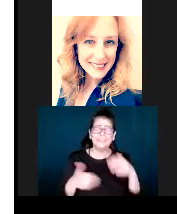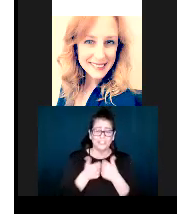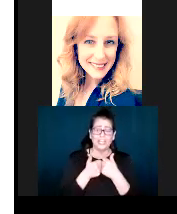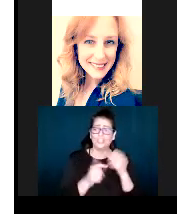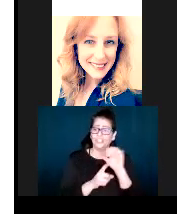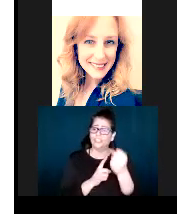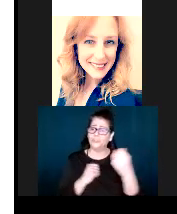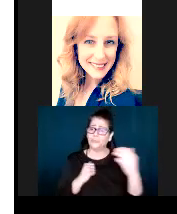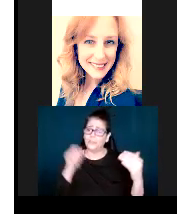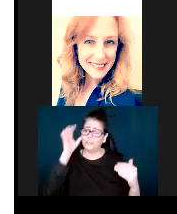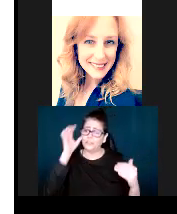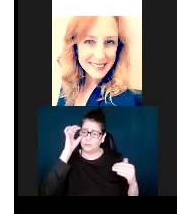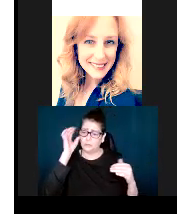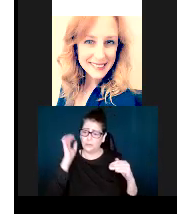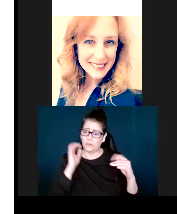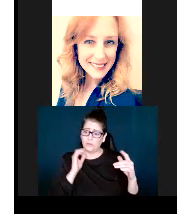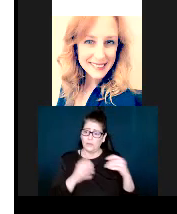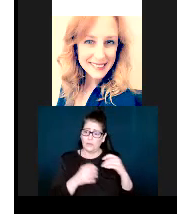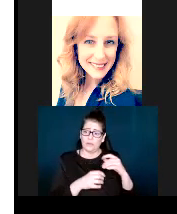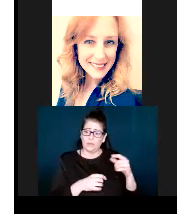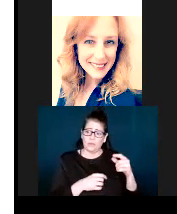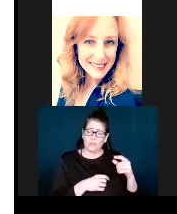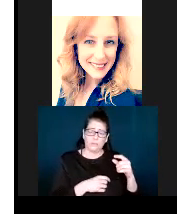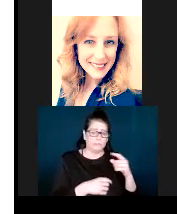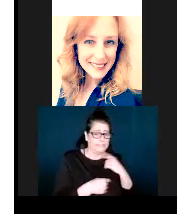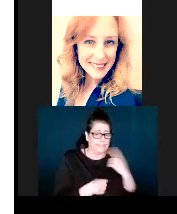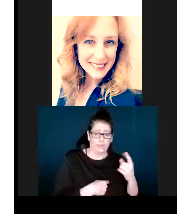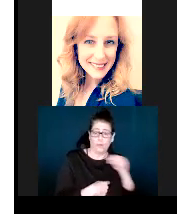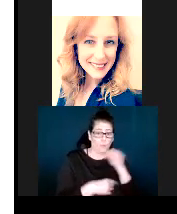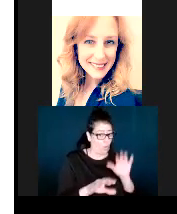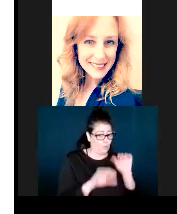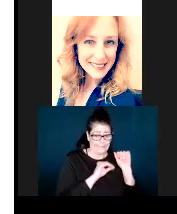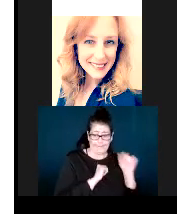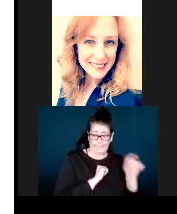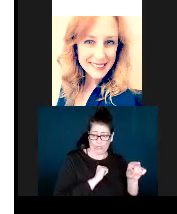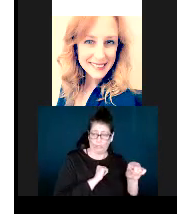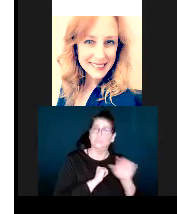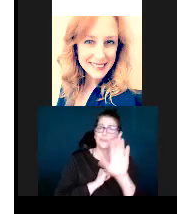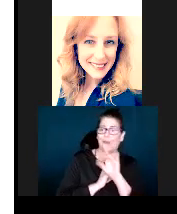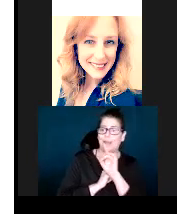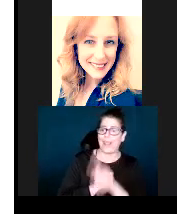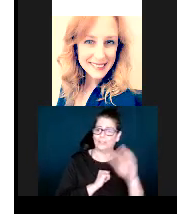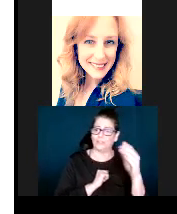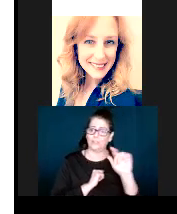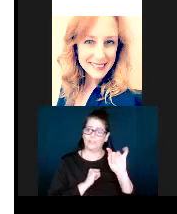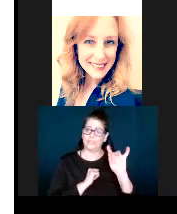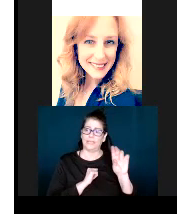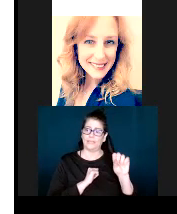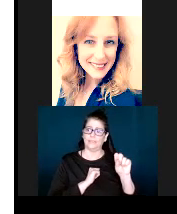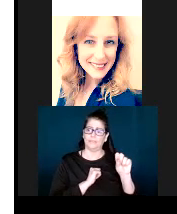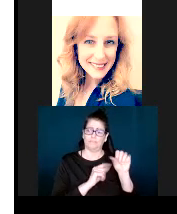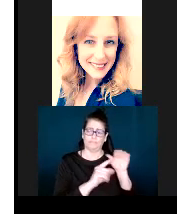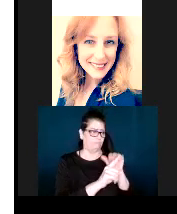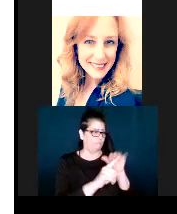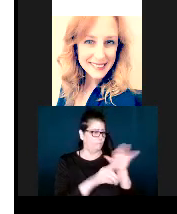situation. Reassure Jane that you won't leave her. Great answer, Amber. Thank you. Titus, remind her that she can take a break at